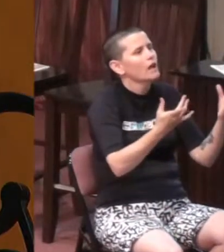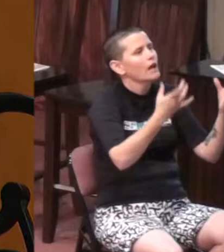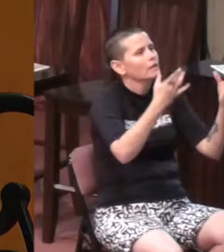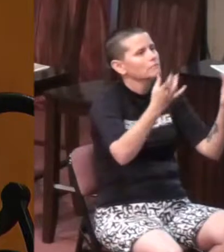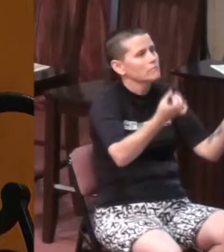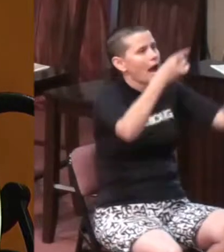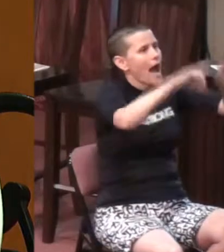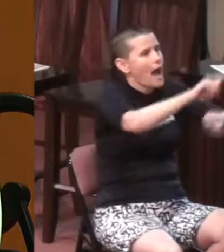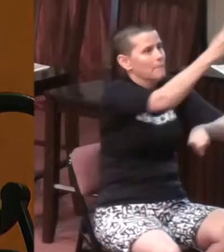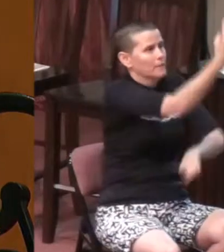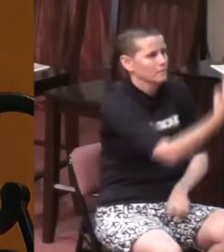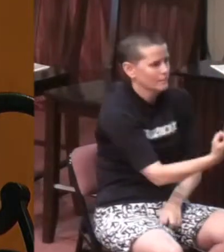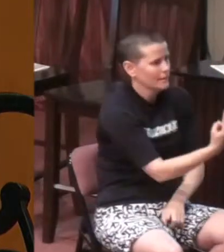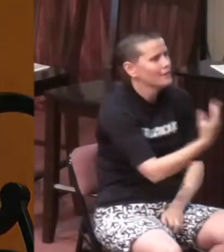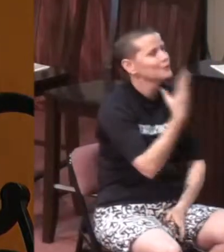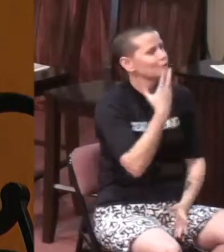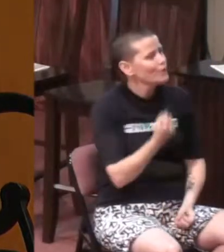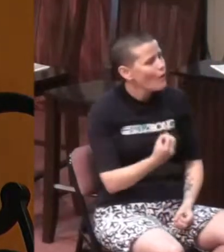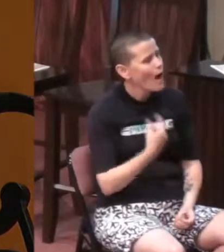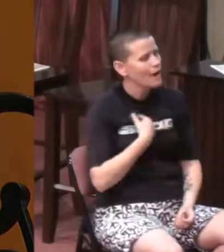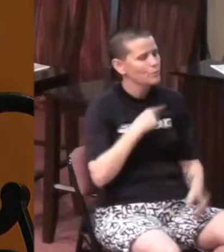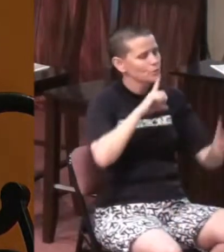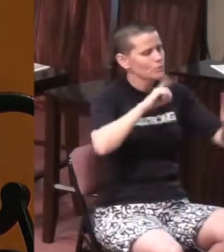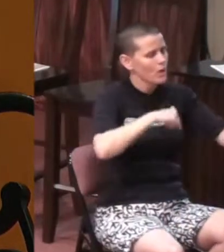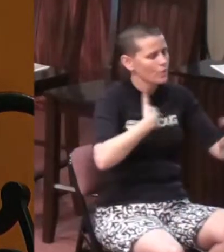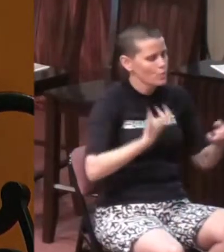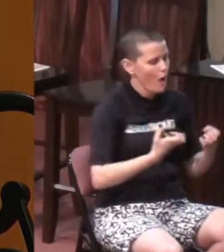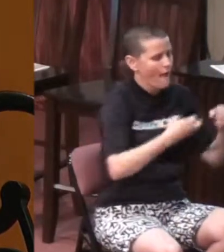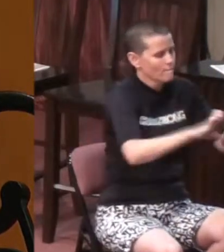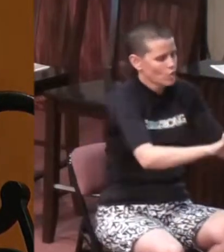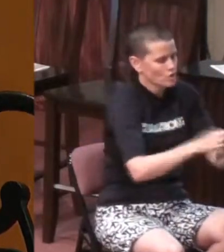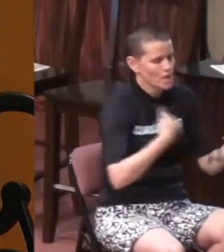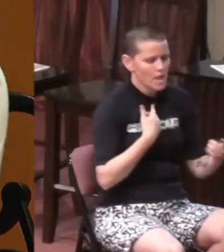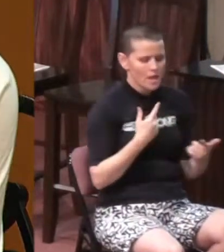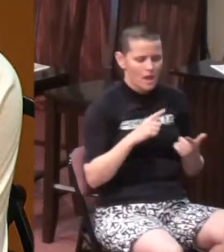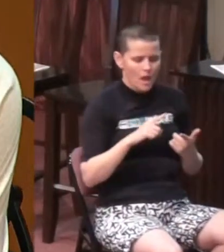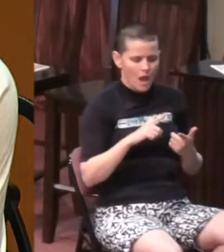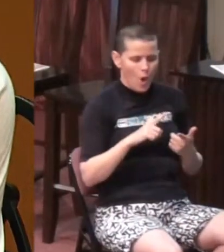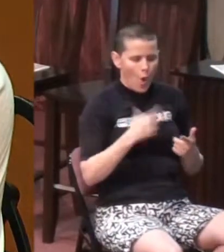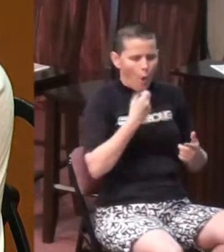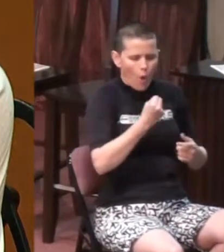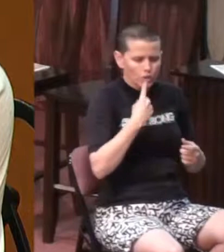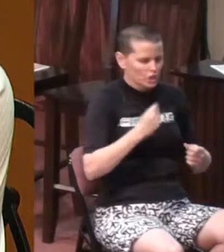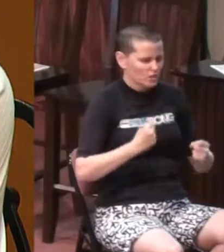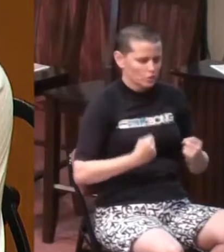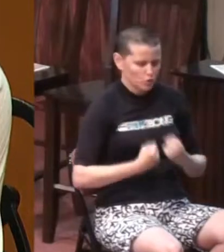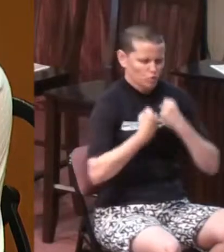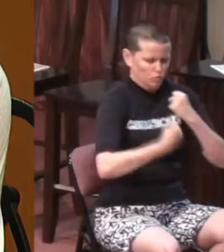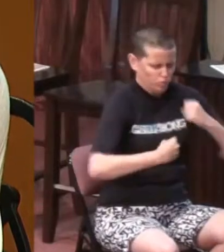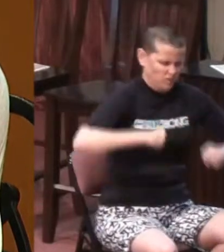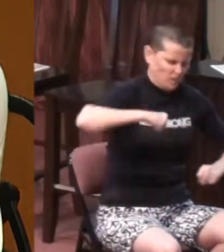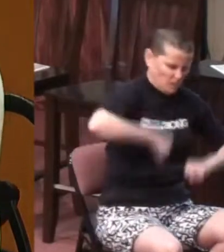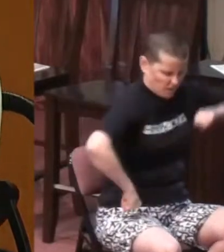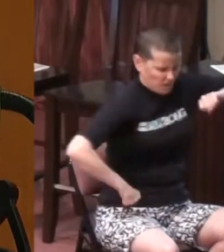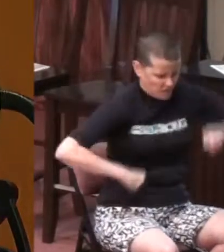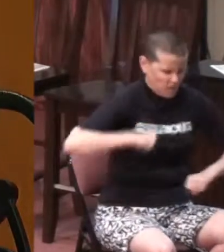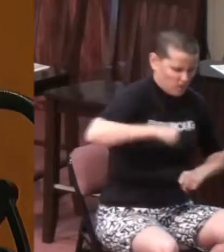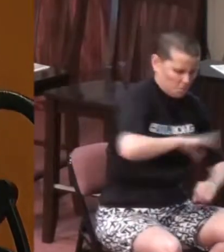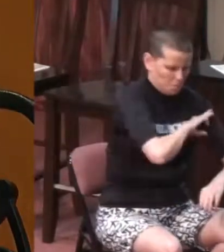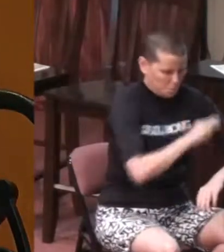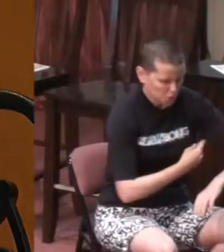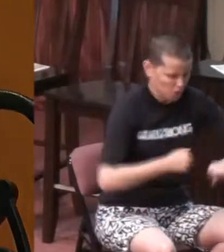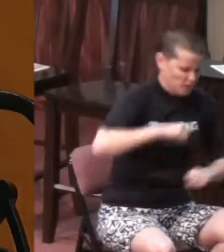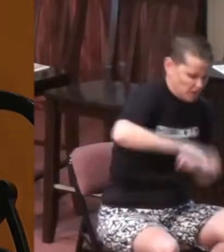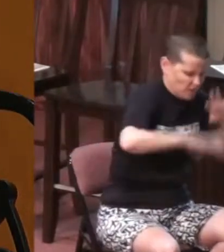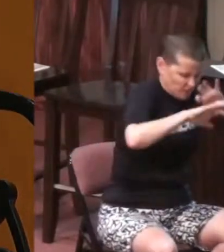But I can respond through effort, or I can respond through might. I'm going to figure it out, Baxter. I'm going to make it happen. I'm going to figure